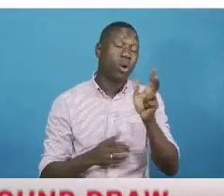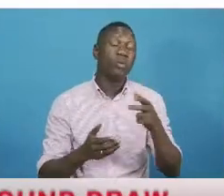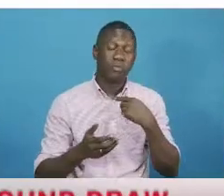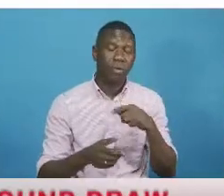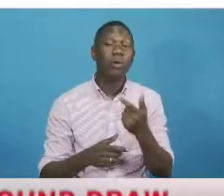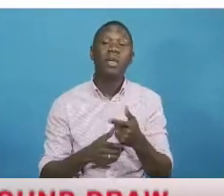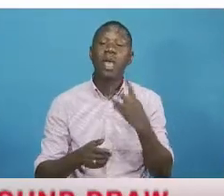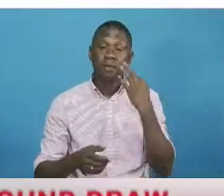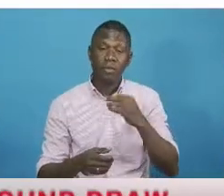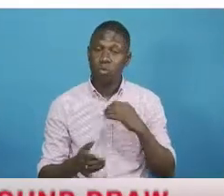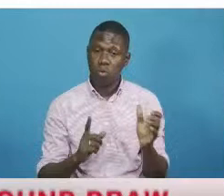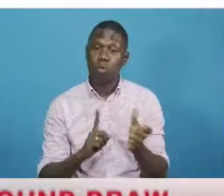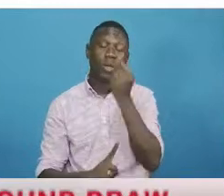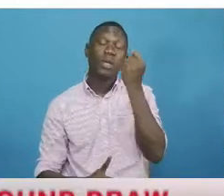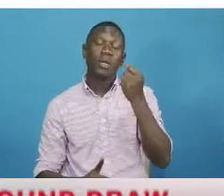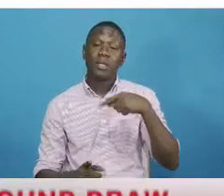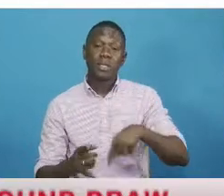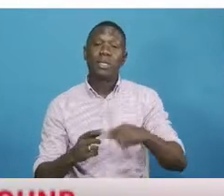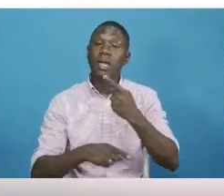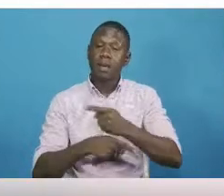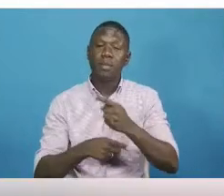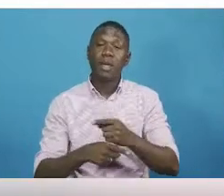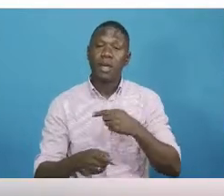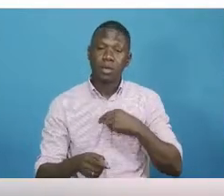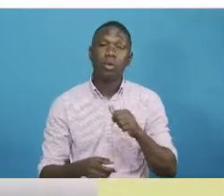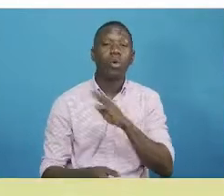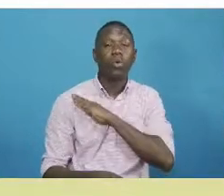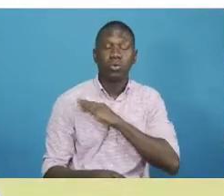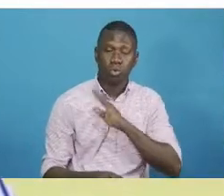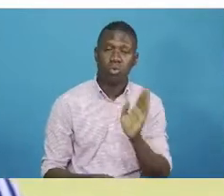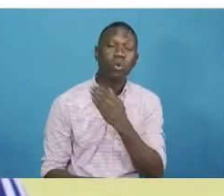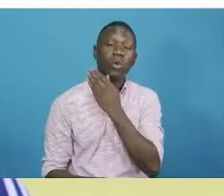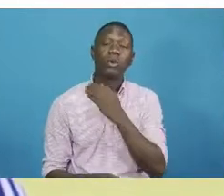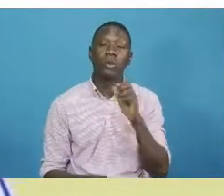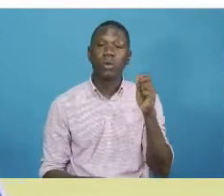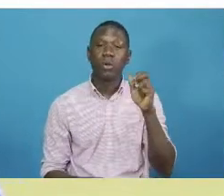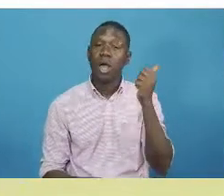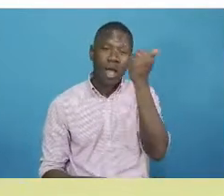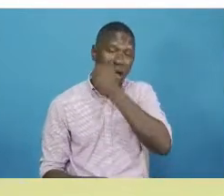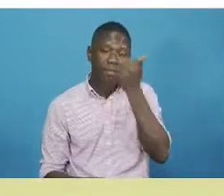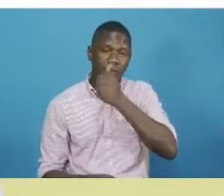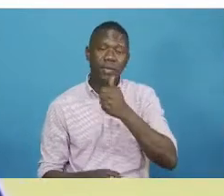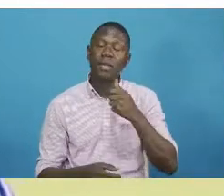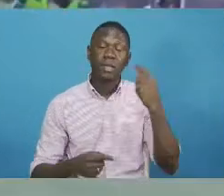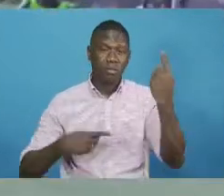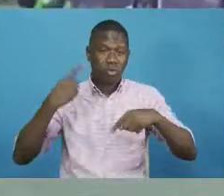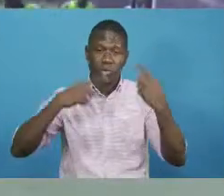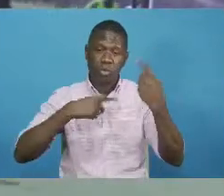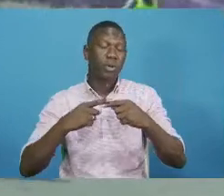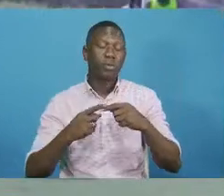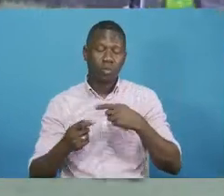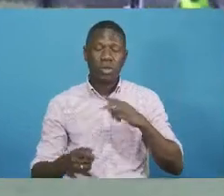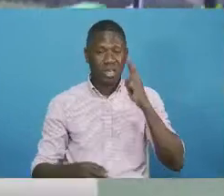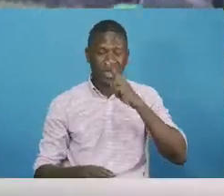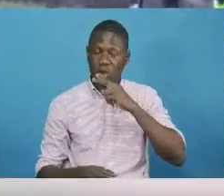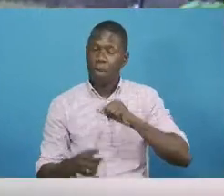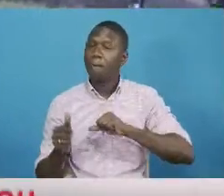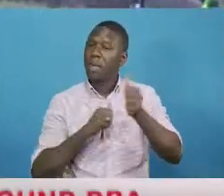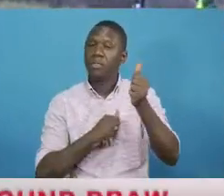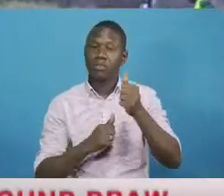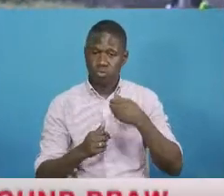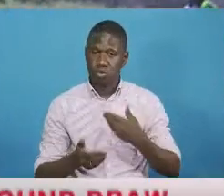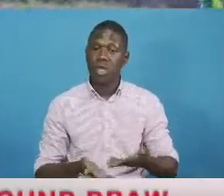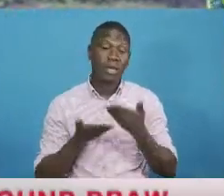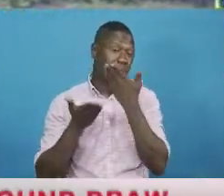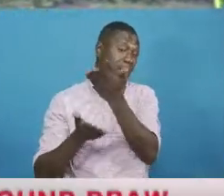the league and also going to CAF Champions League. So we'll try our level best to see that we are there, in one way or the other. As